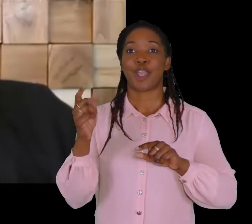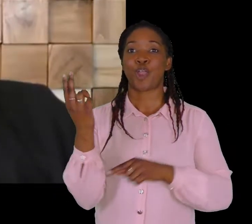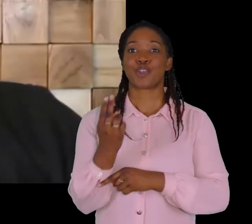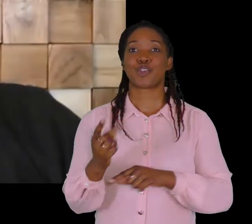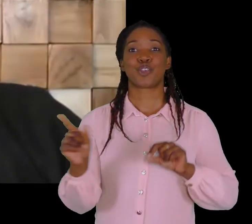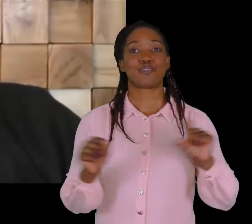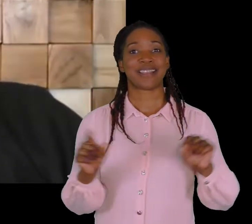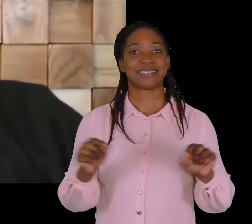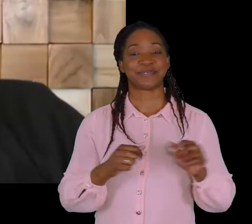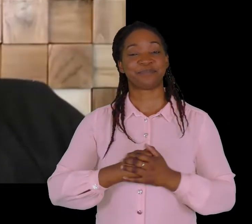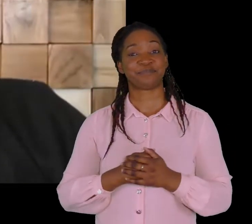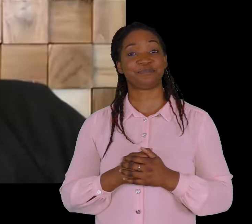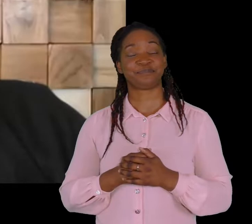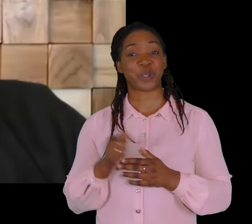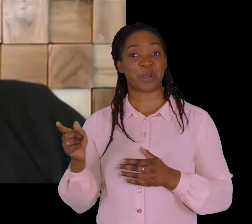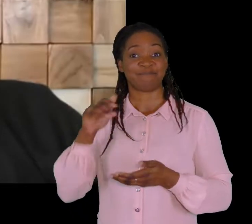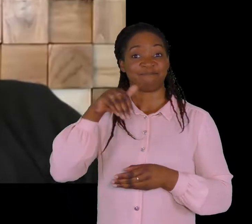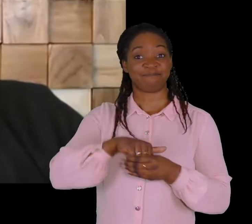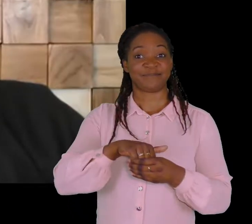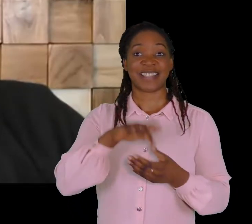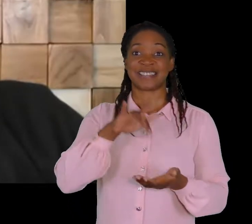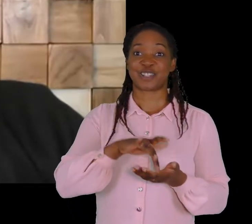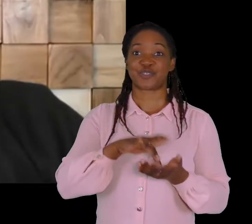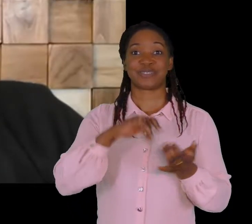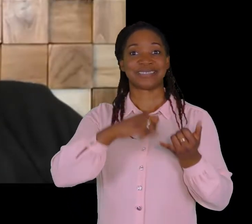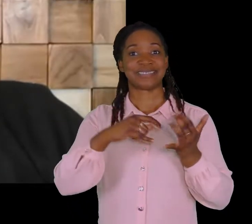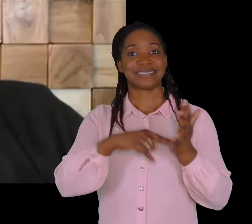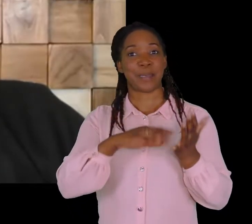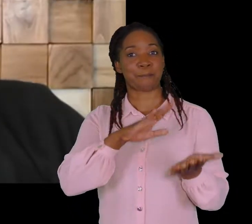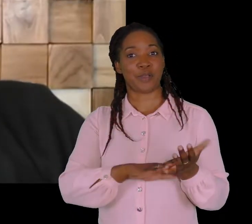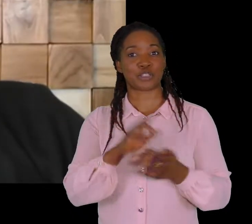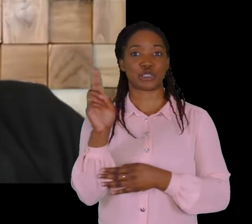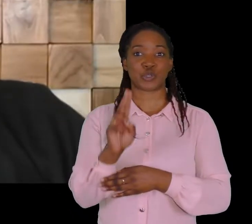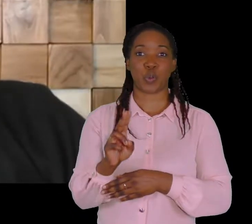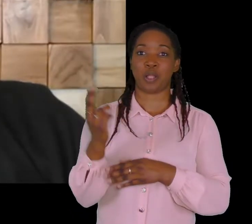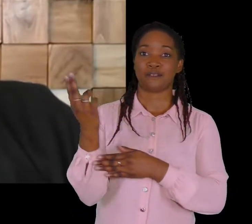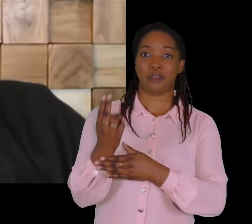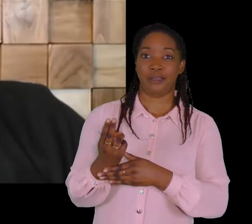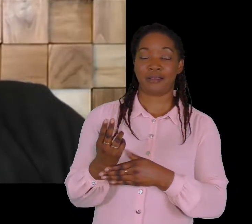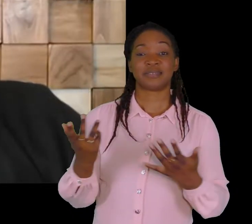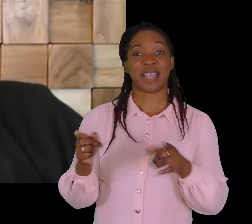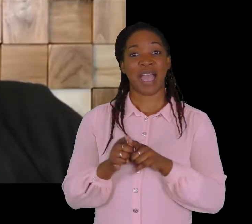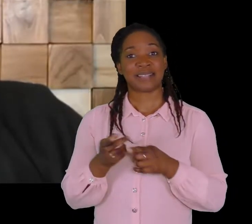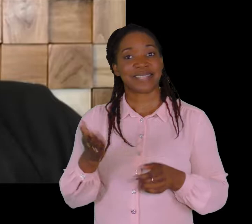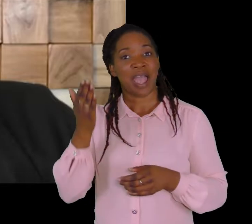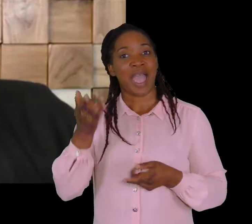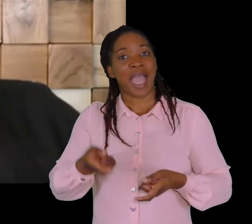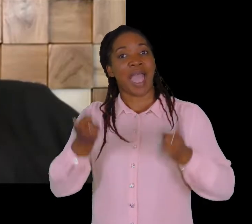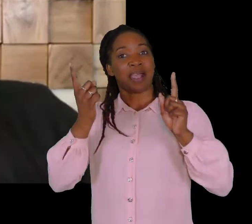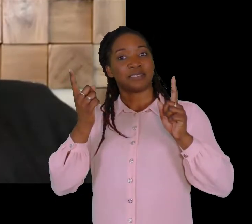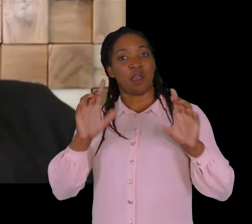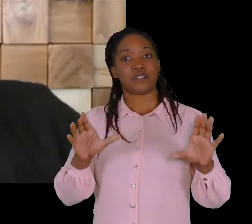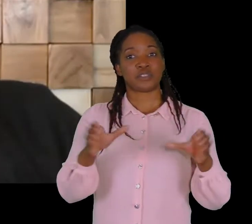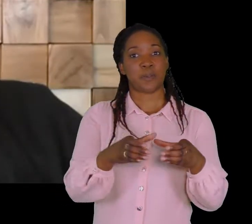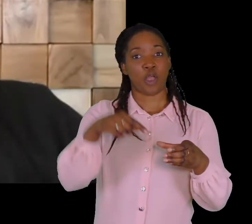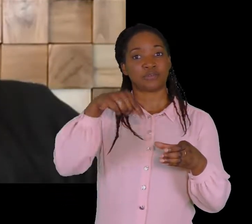which is really exciting. He's held positions at Central St. Martin's School of Art, a visiting lecturer and researcher at University of Westminster, and of